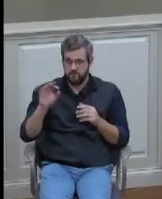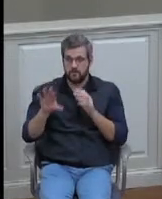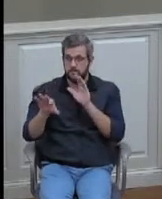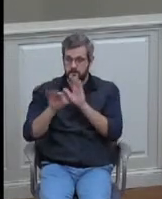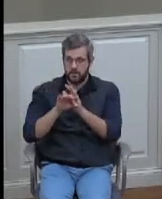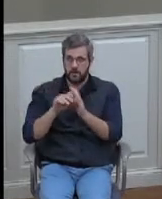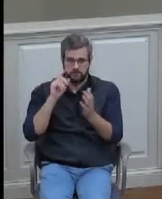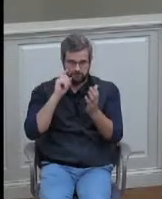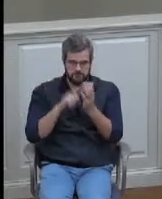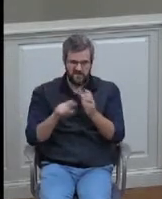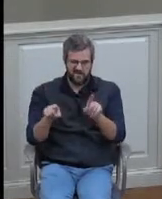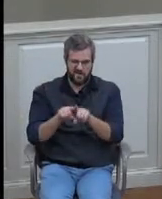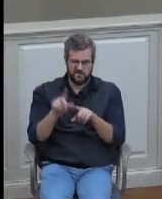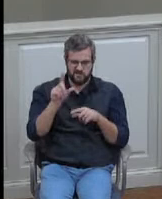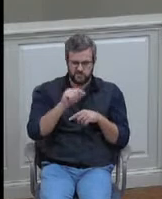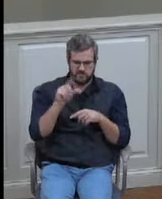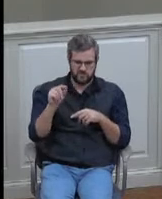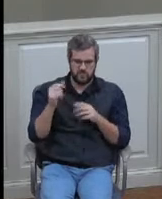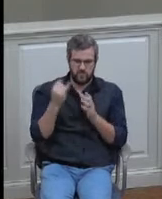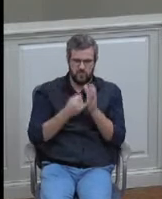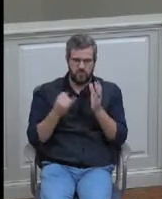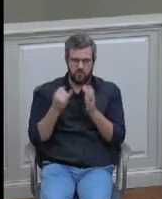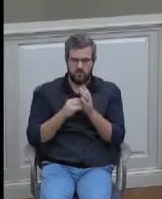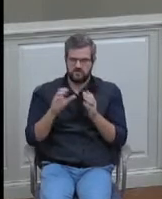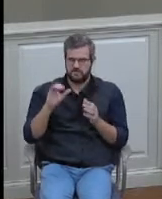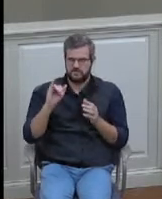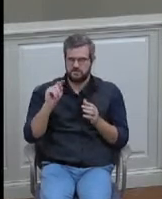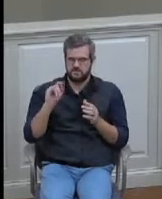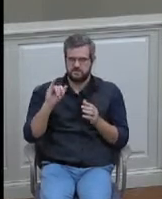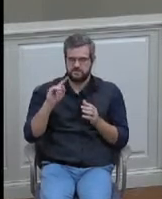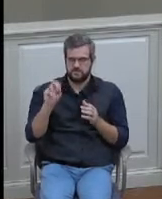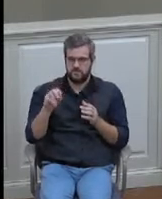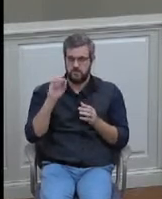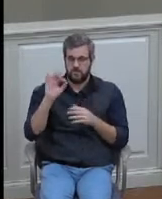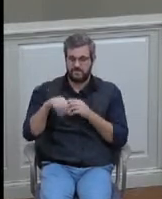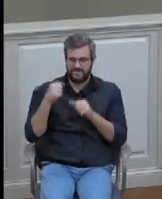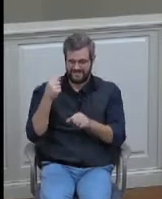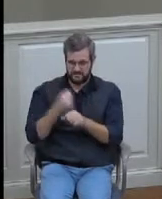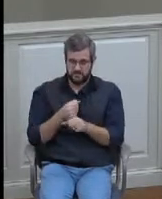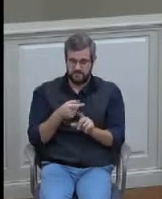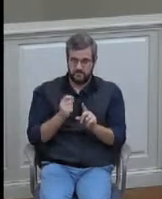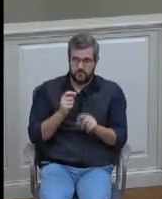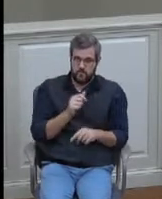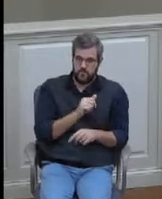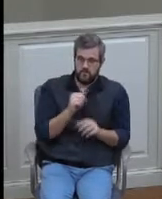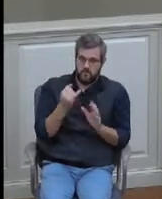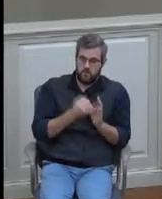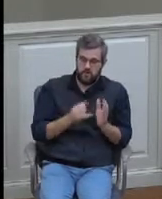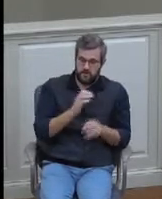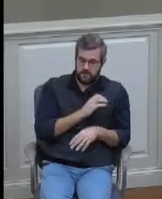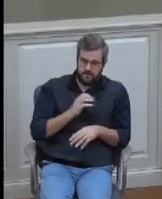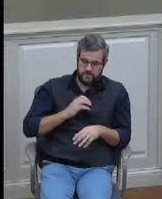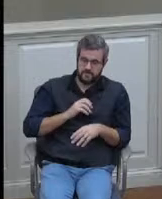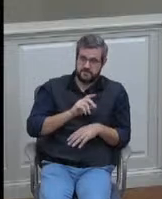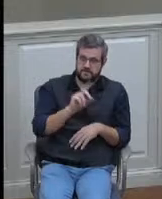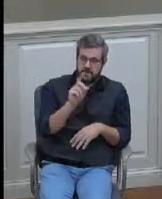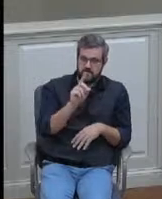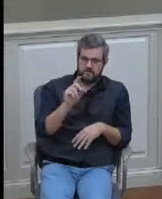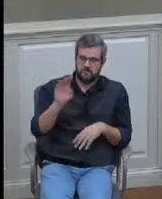the 2020 Arts Citizen of the Year by the Arts Commission of Danville and Boyle